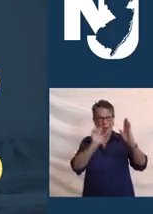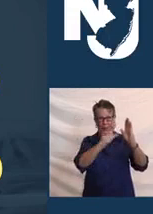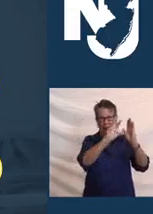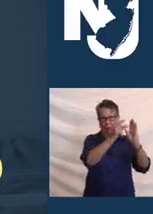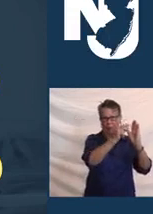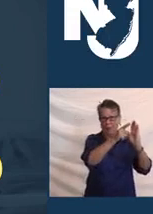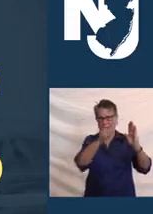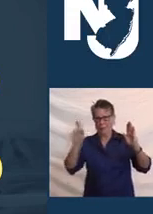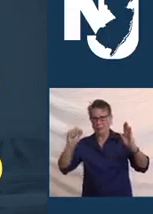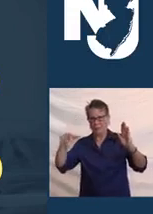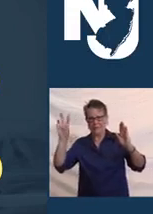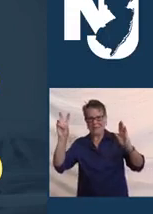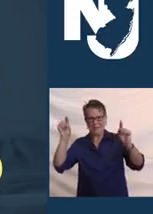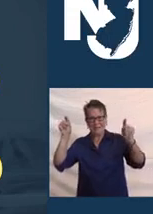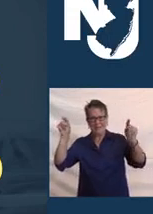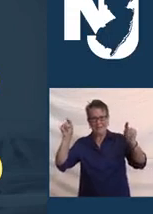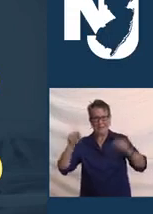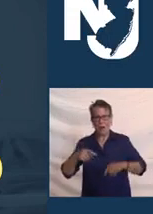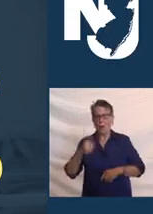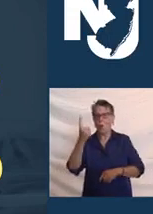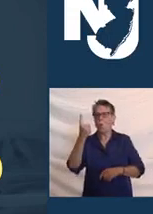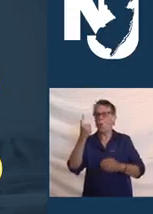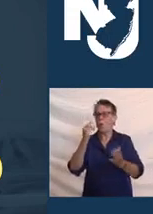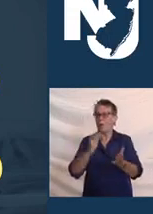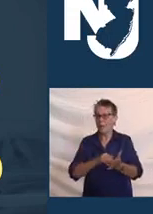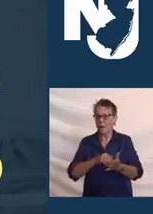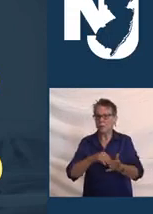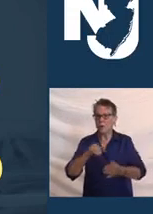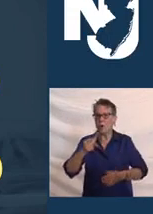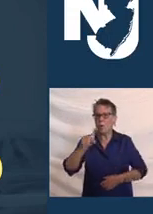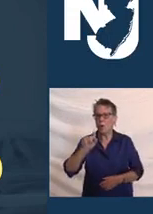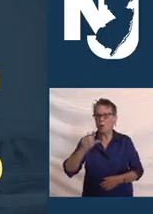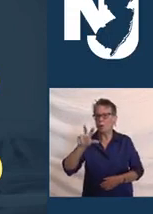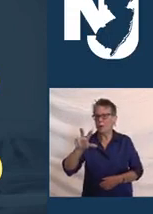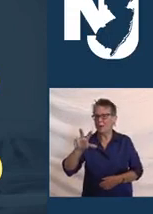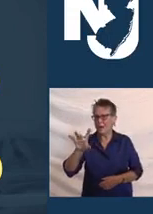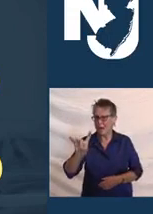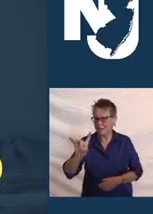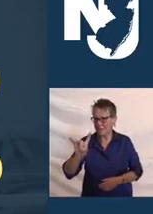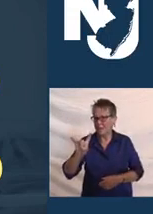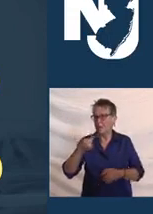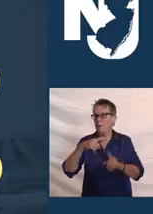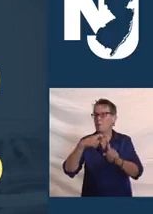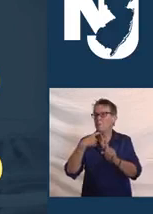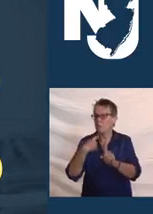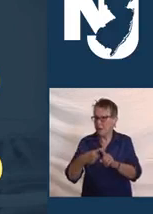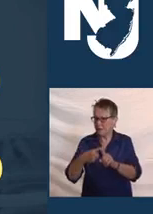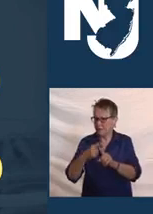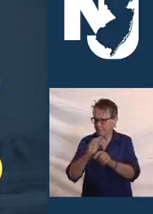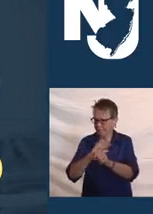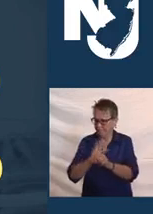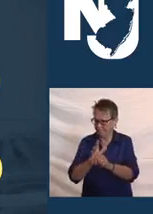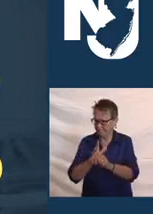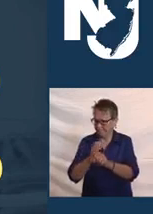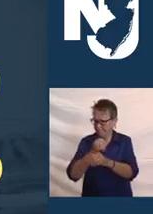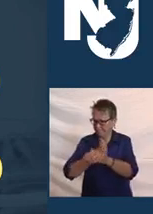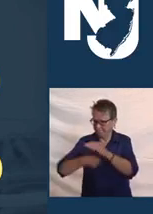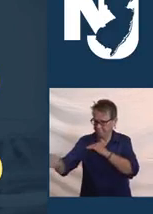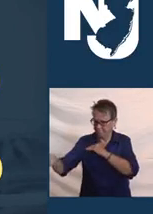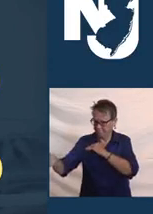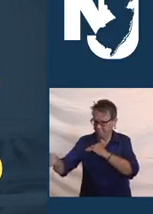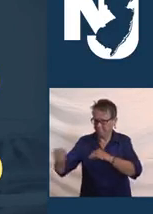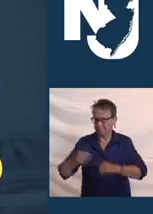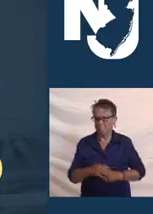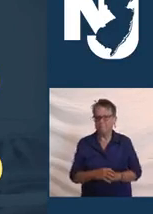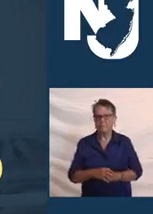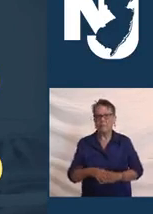1,138 COVID-positive admissions, and Dr. Ed's team counted 49 fully vaccinated